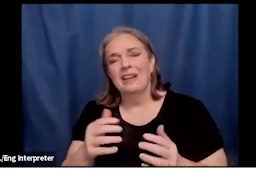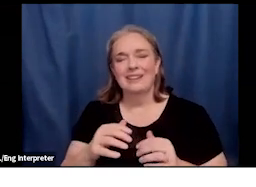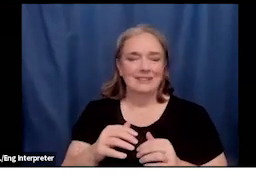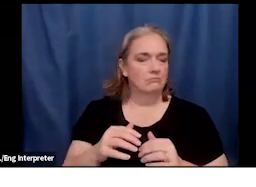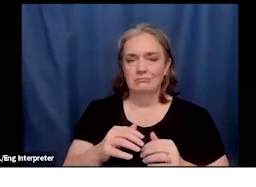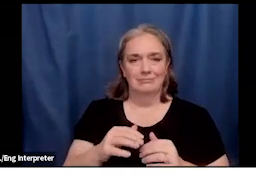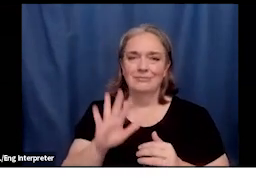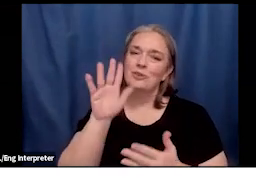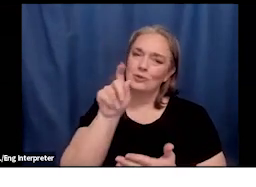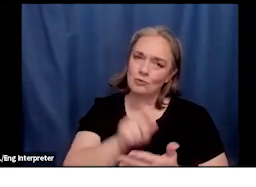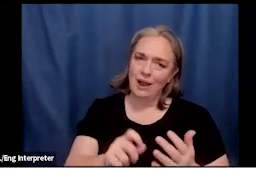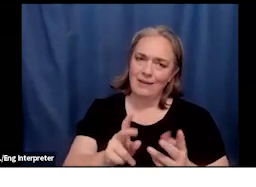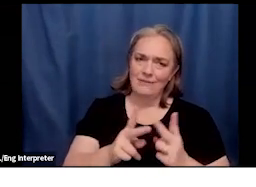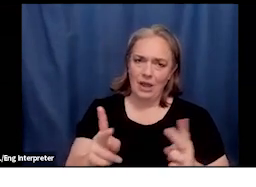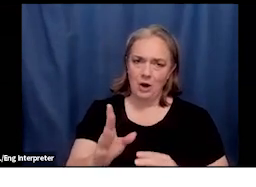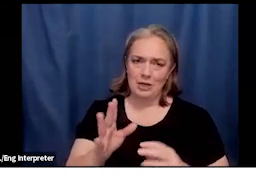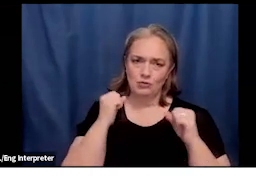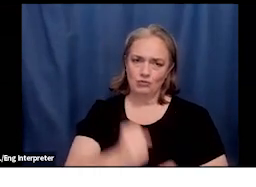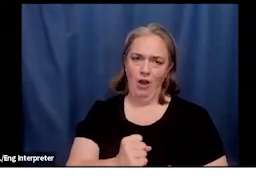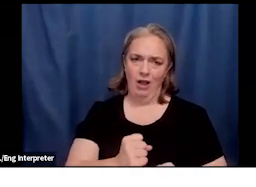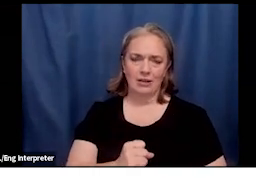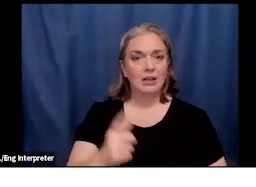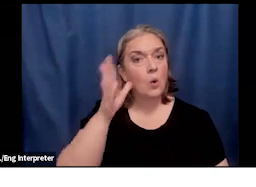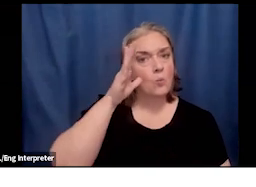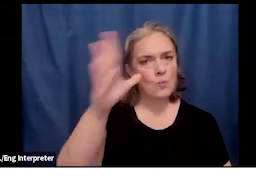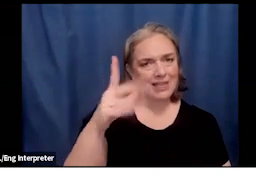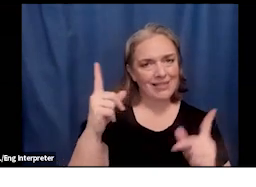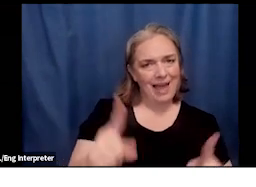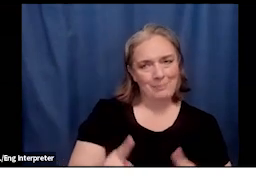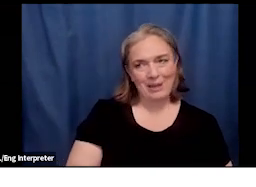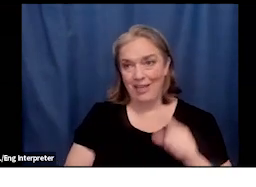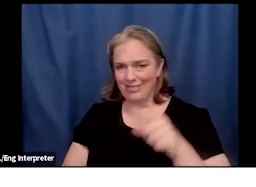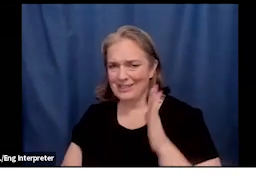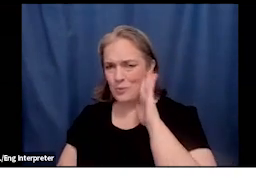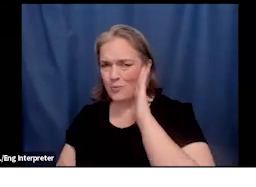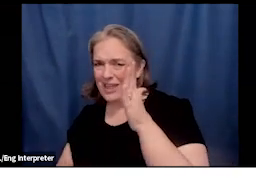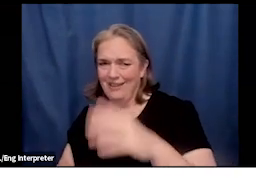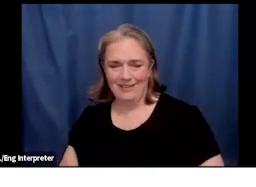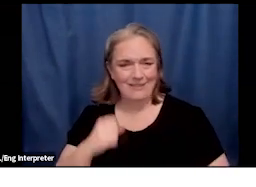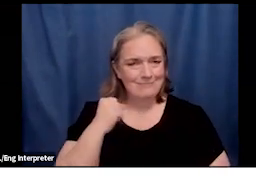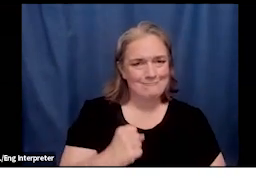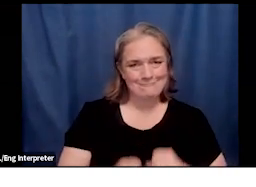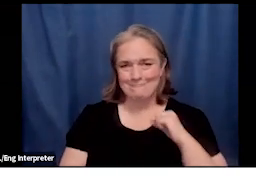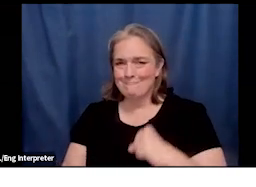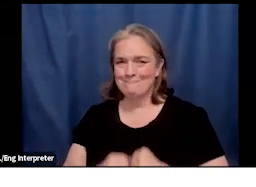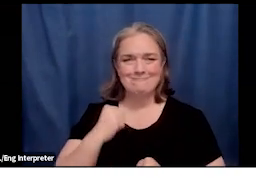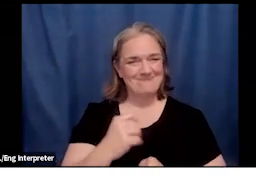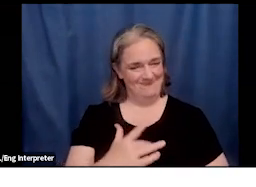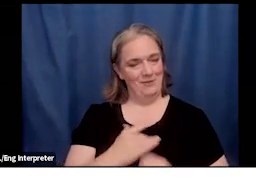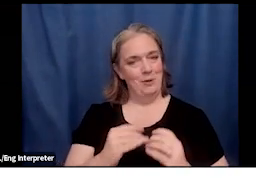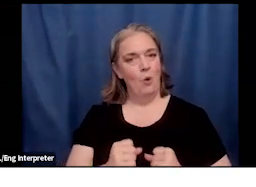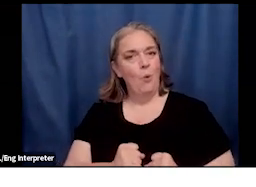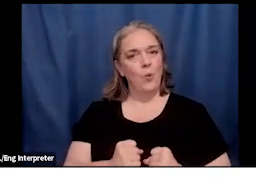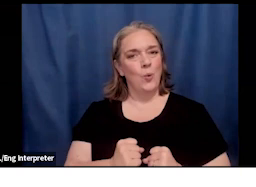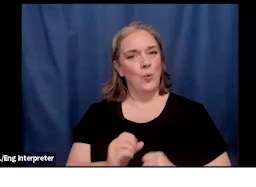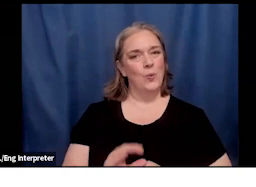oriented in your writing. And then another opportunity for support is